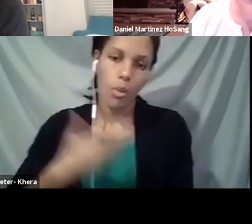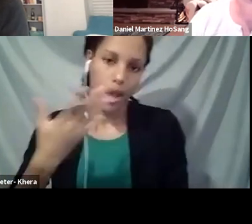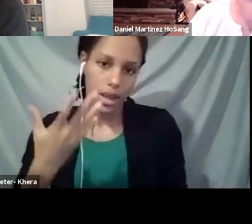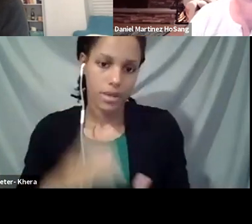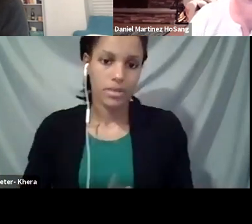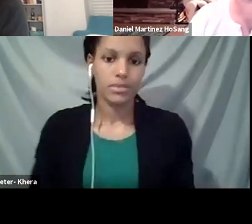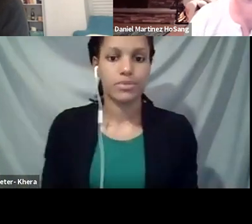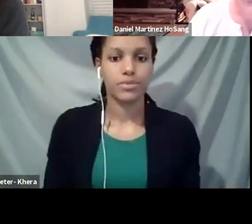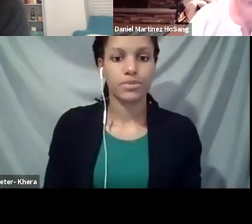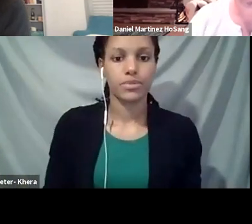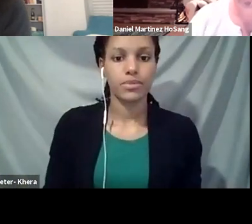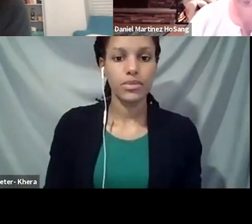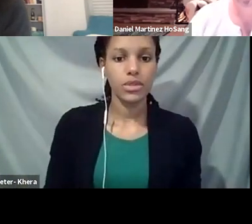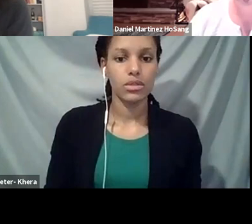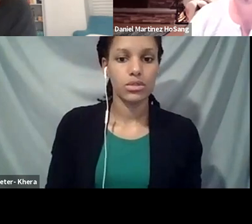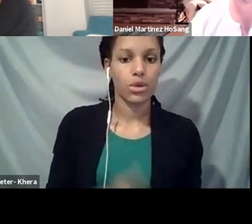or obedient or invisible.